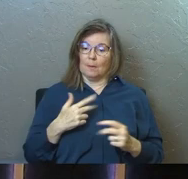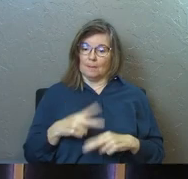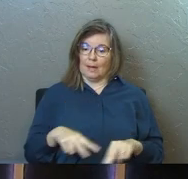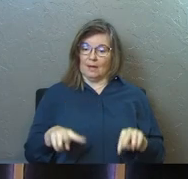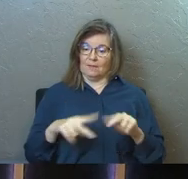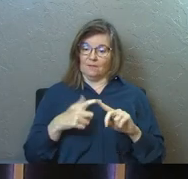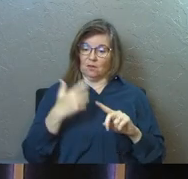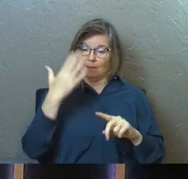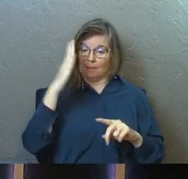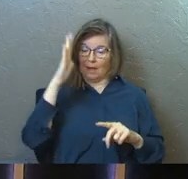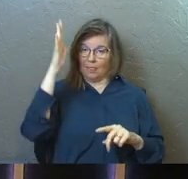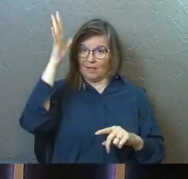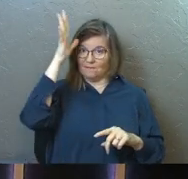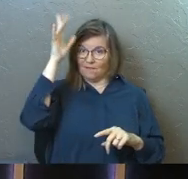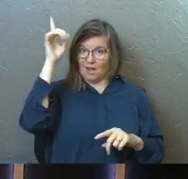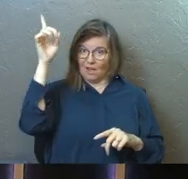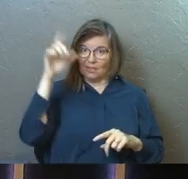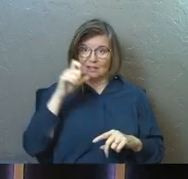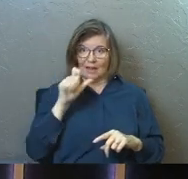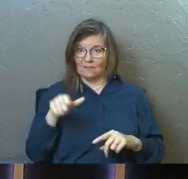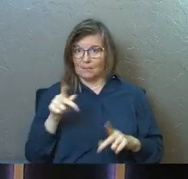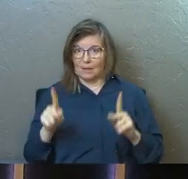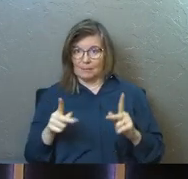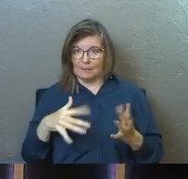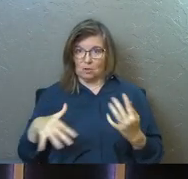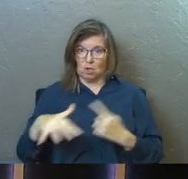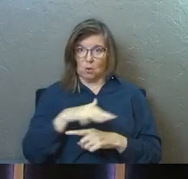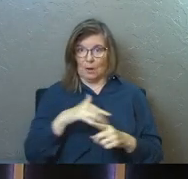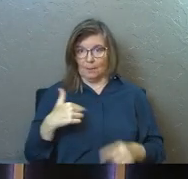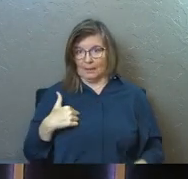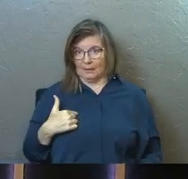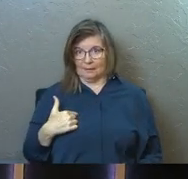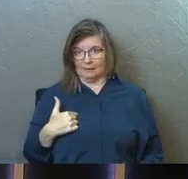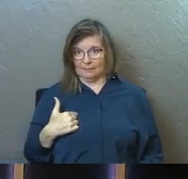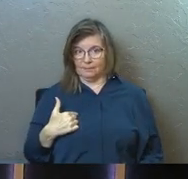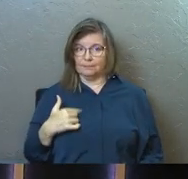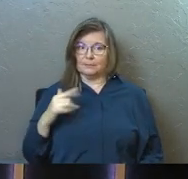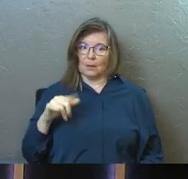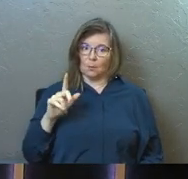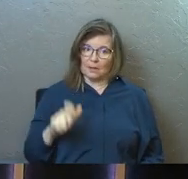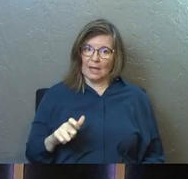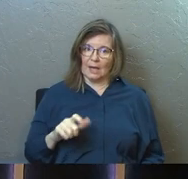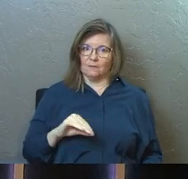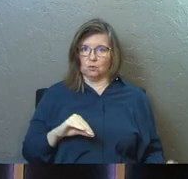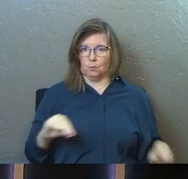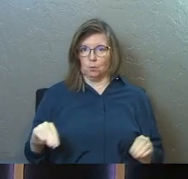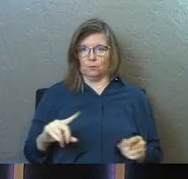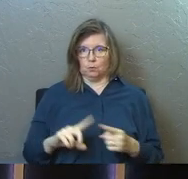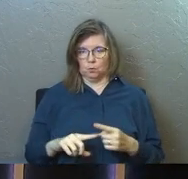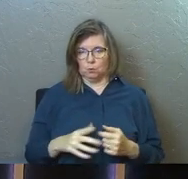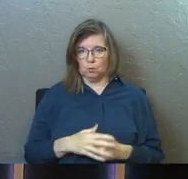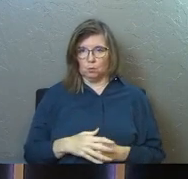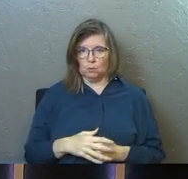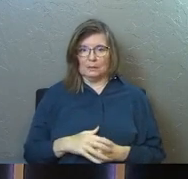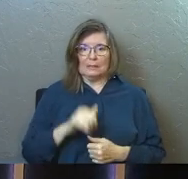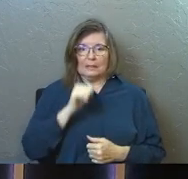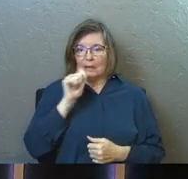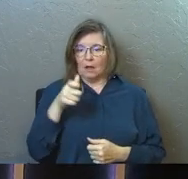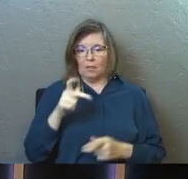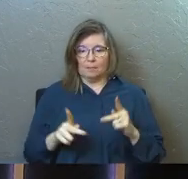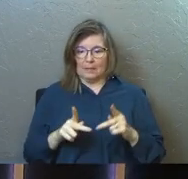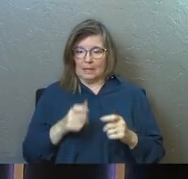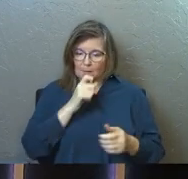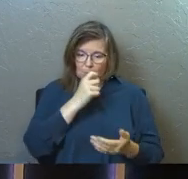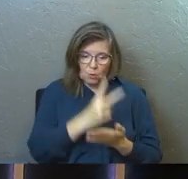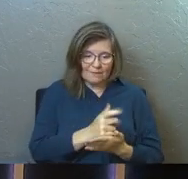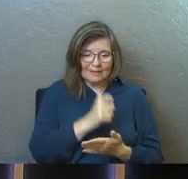my value from God the Father, not from other people around me. That's what we have to move to. Not other